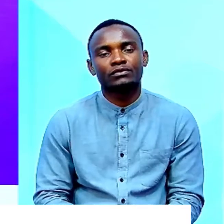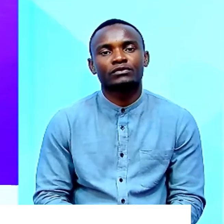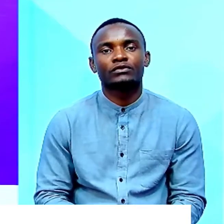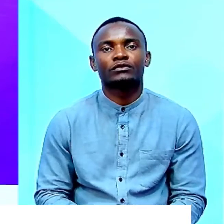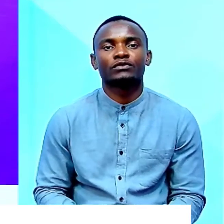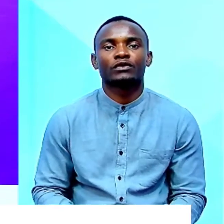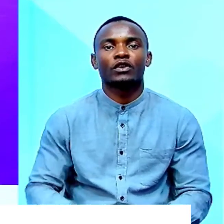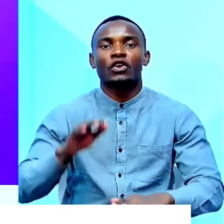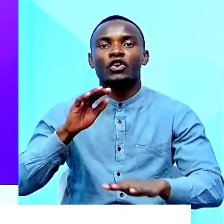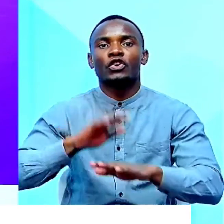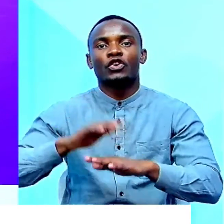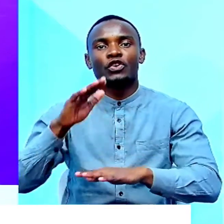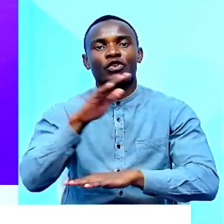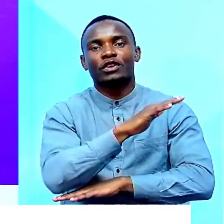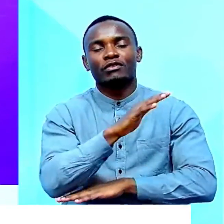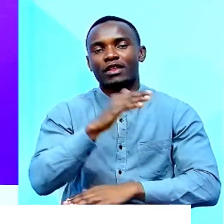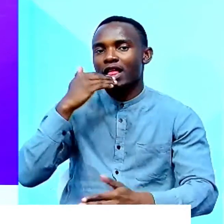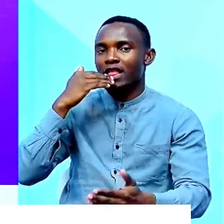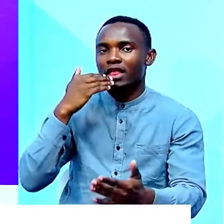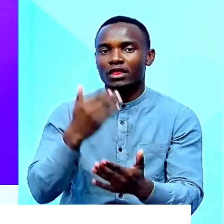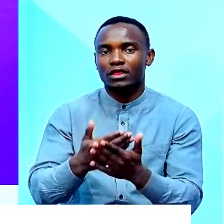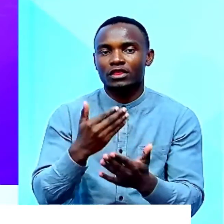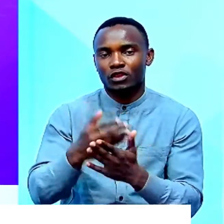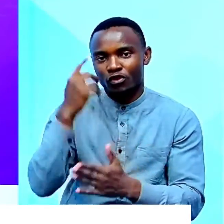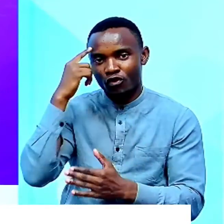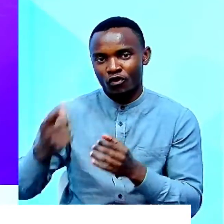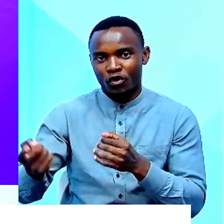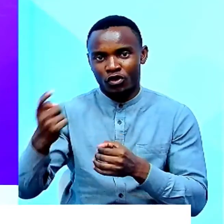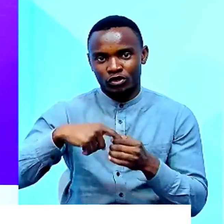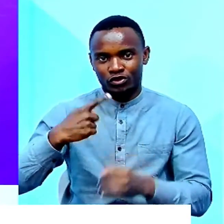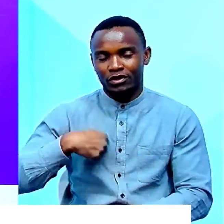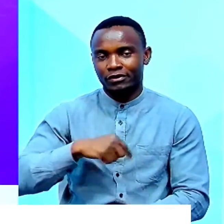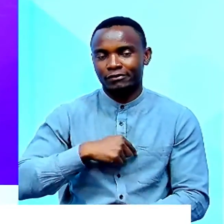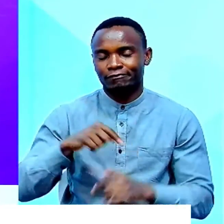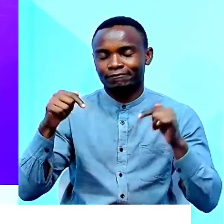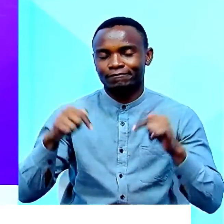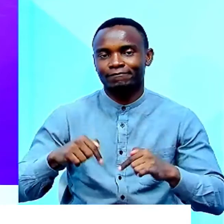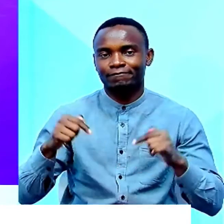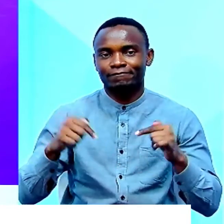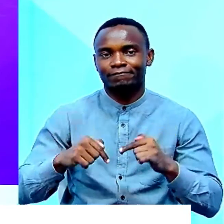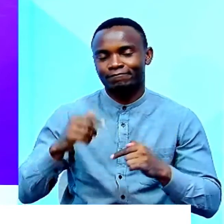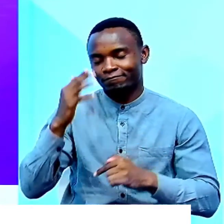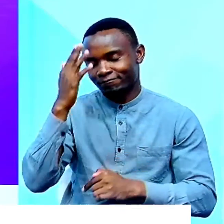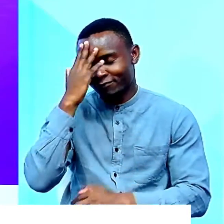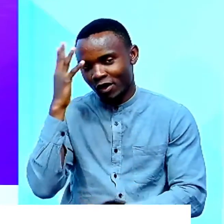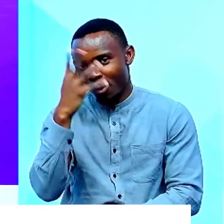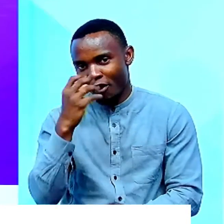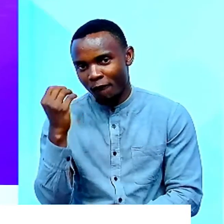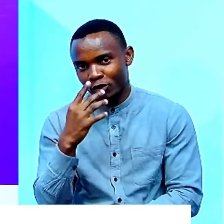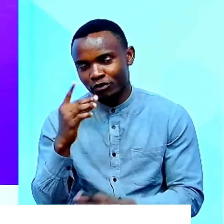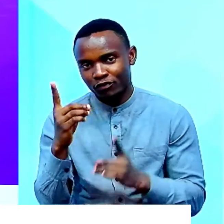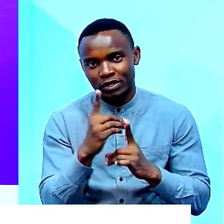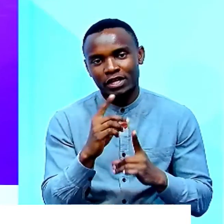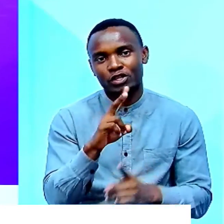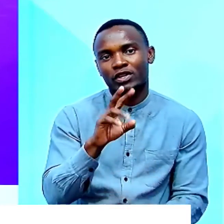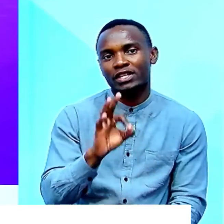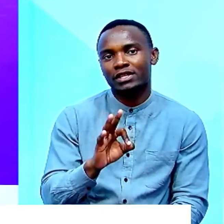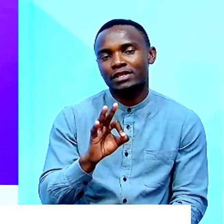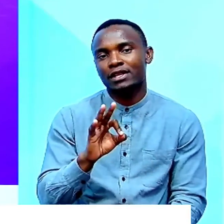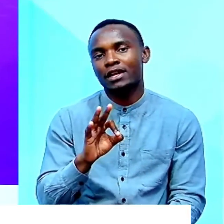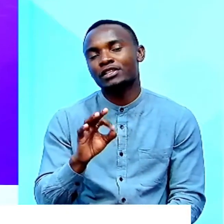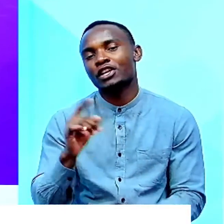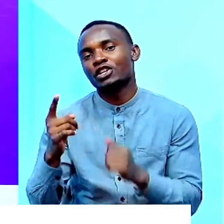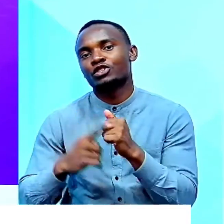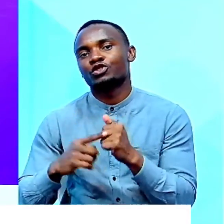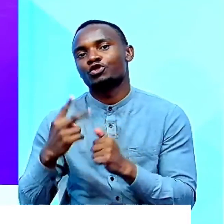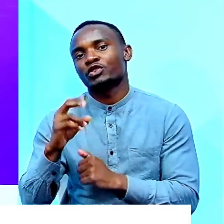Good afternoon. Thank you so much for joining us on this beautiful Monday, the 23rd of June, 2025. Time